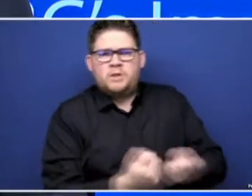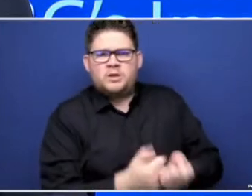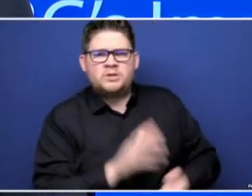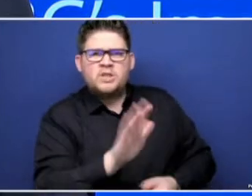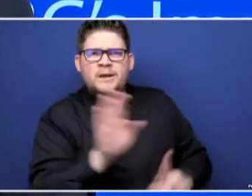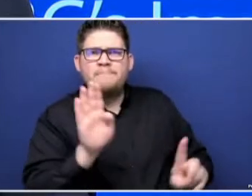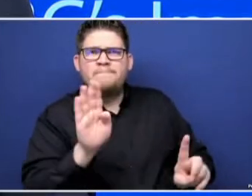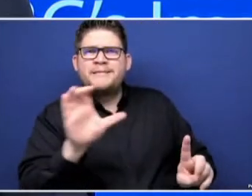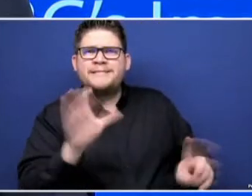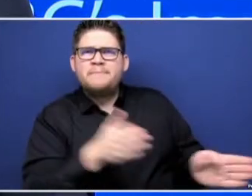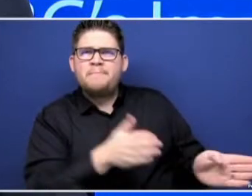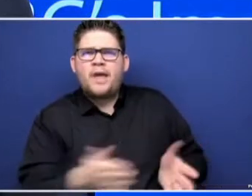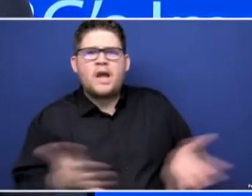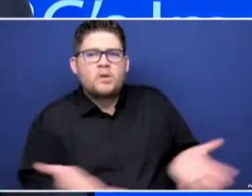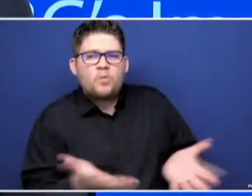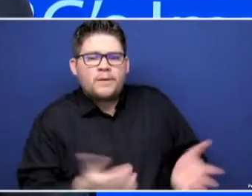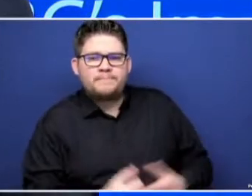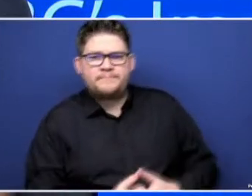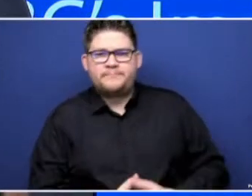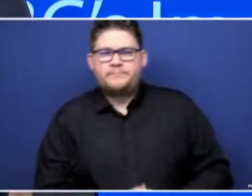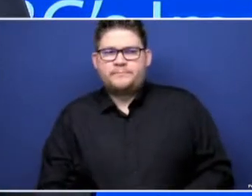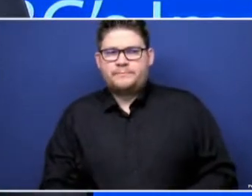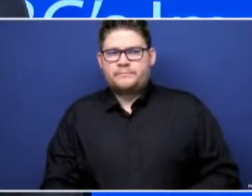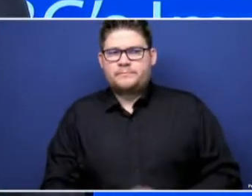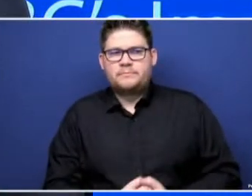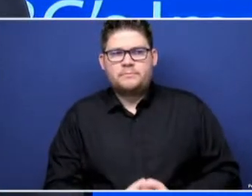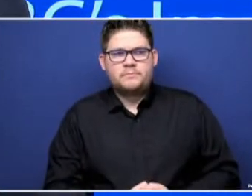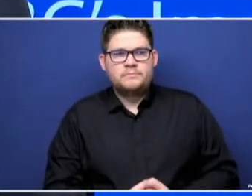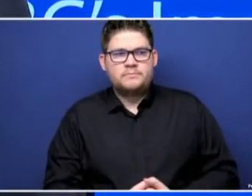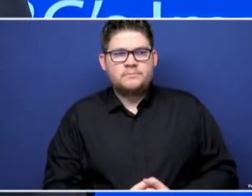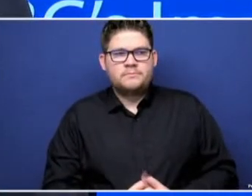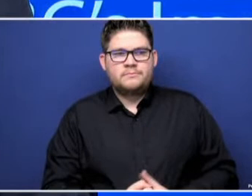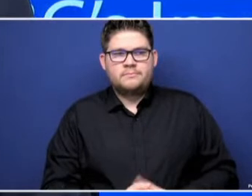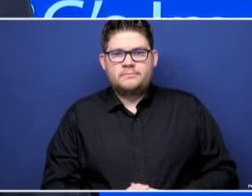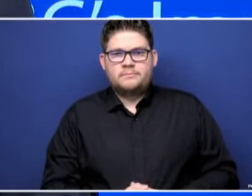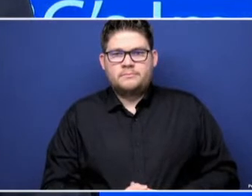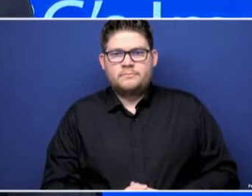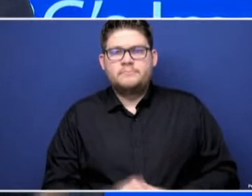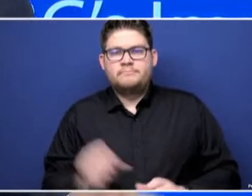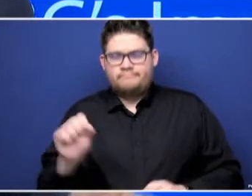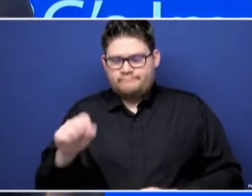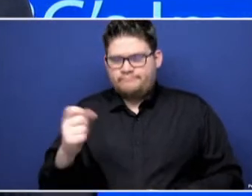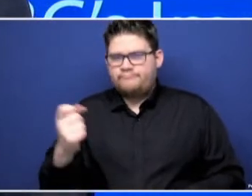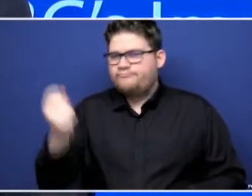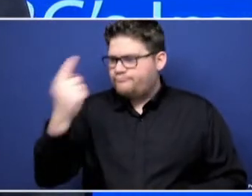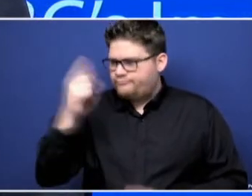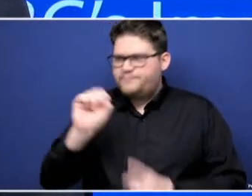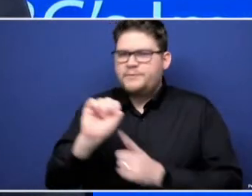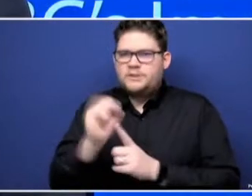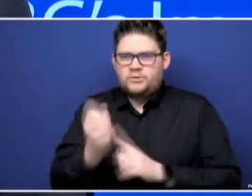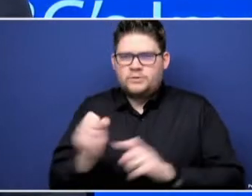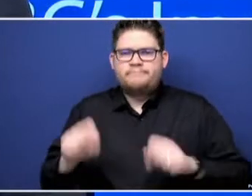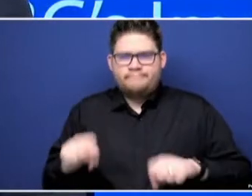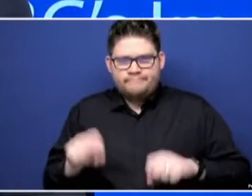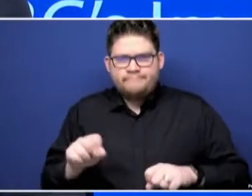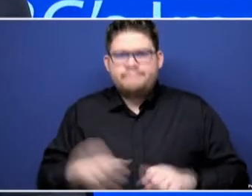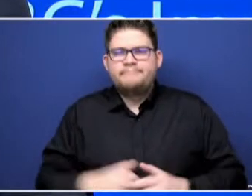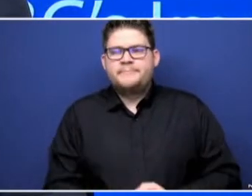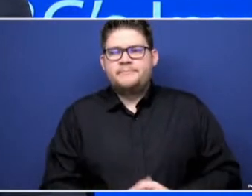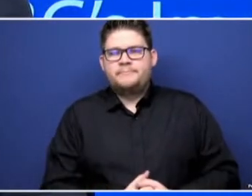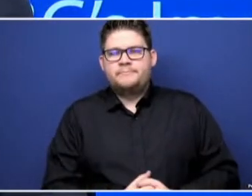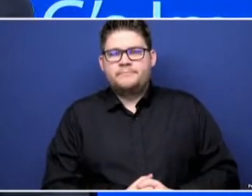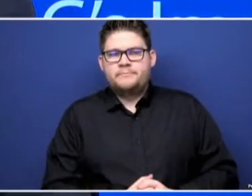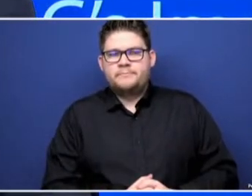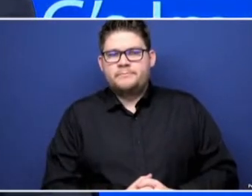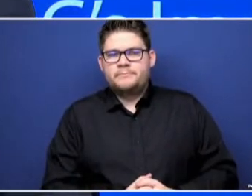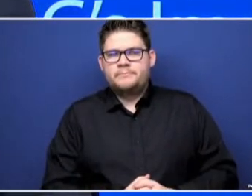is non-existent there, but when we arrived in Kincolith, although it was not on our agenda to go, I felt that we're this close. I've never been to Kincolith,